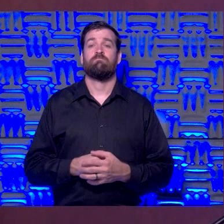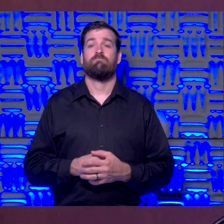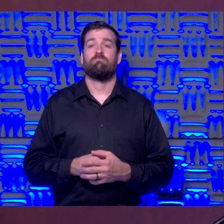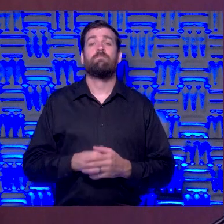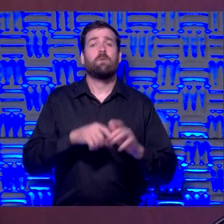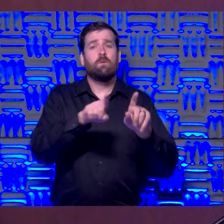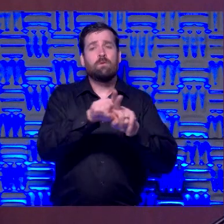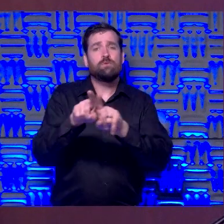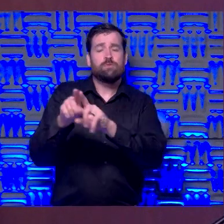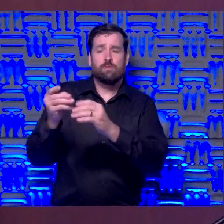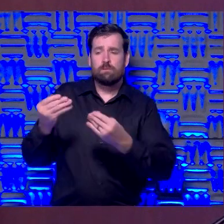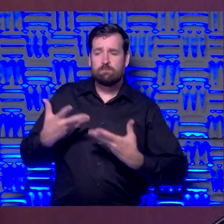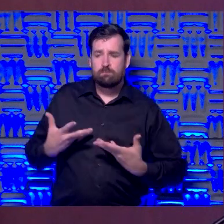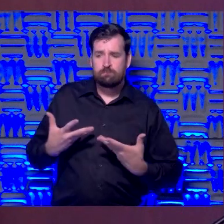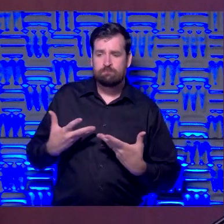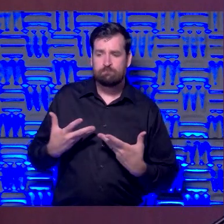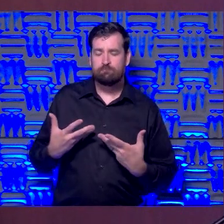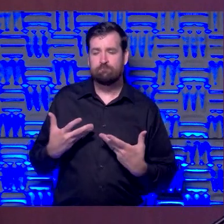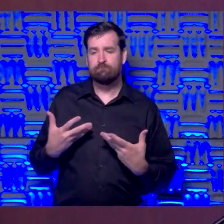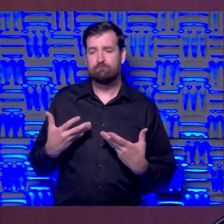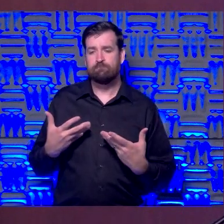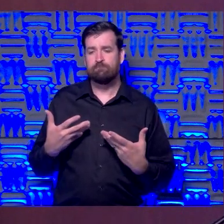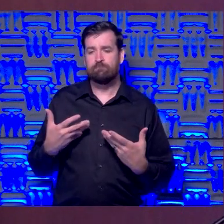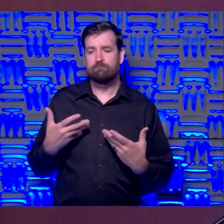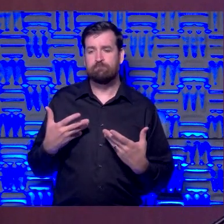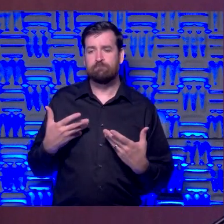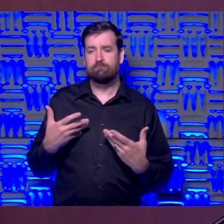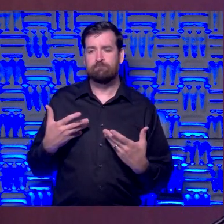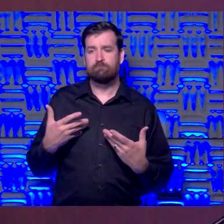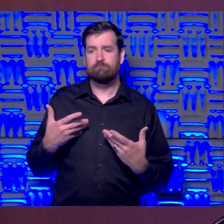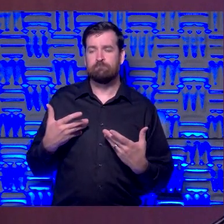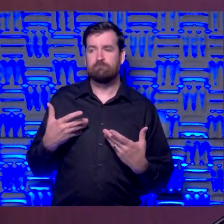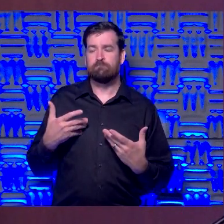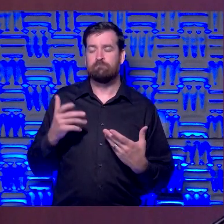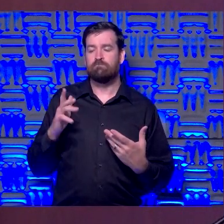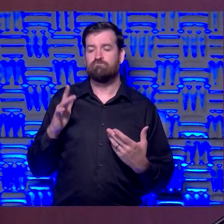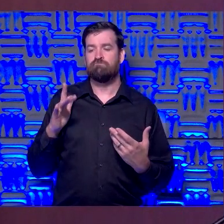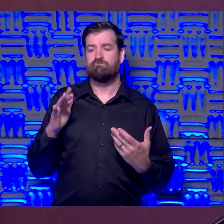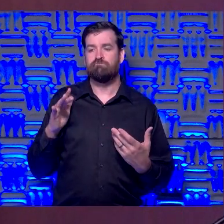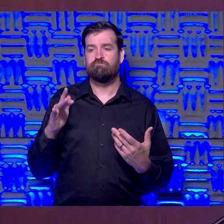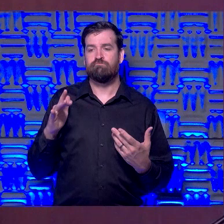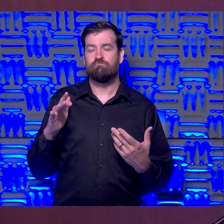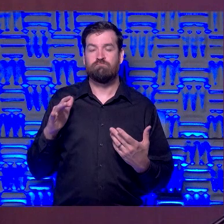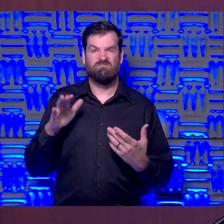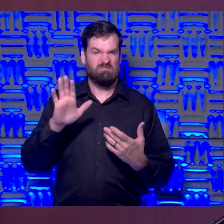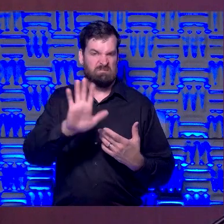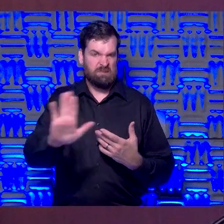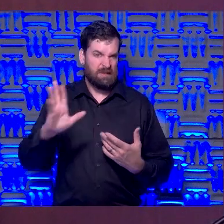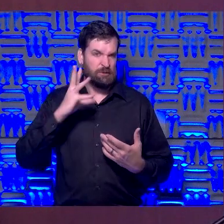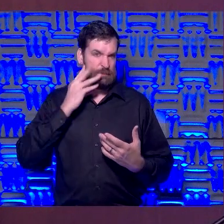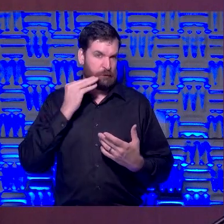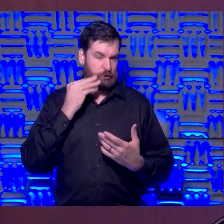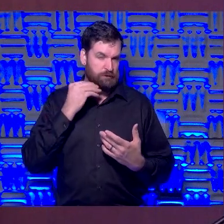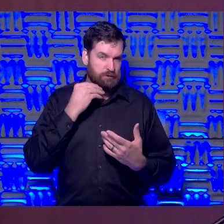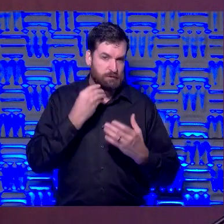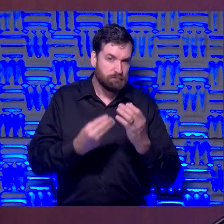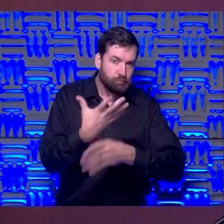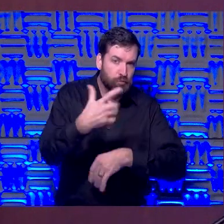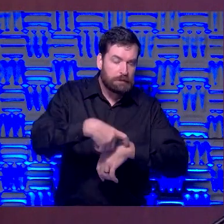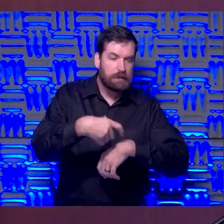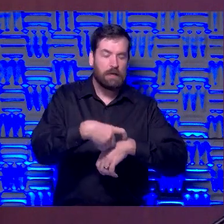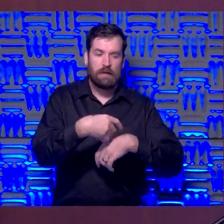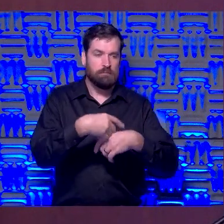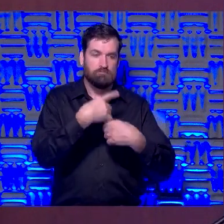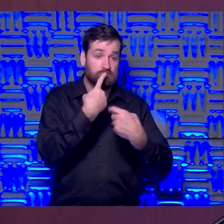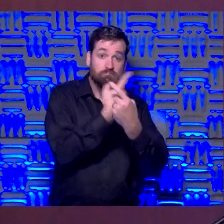they also shared with us that when we talked to them about their experience in the spring, what went well, what didn't